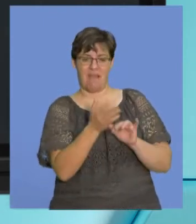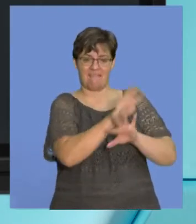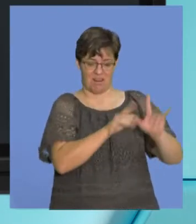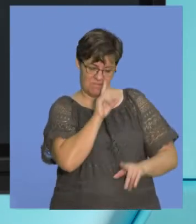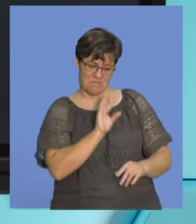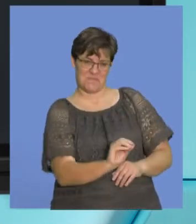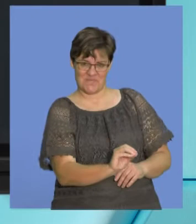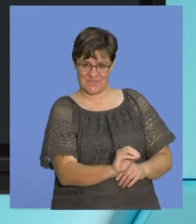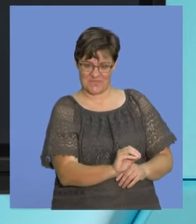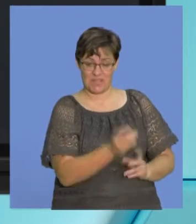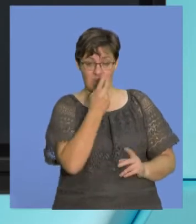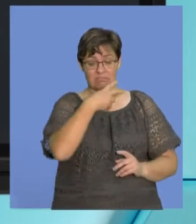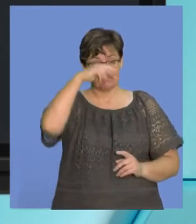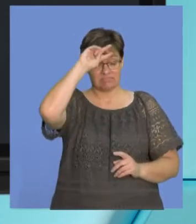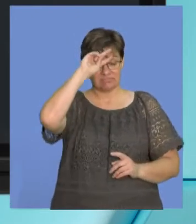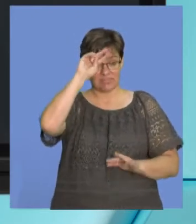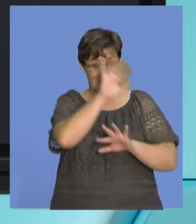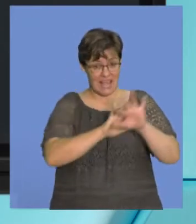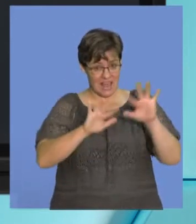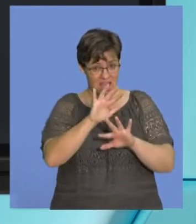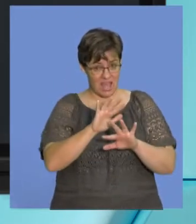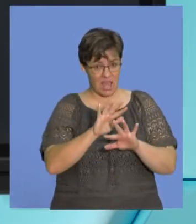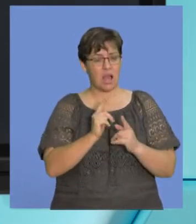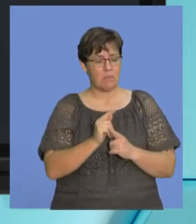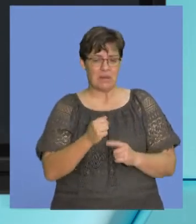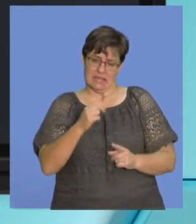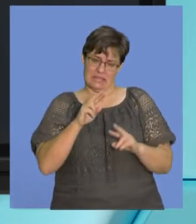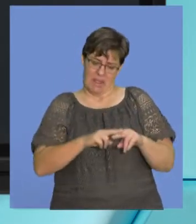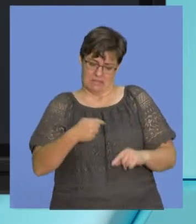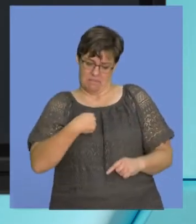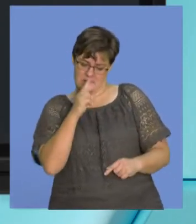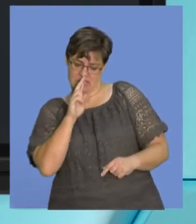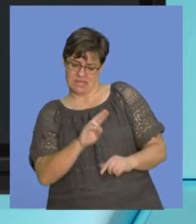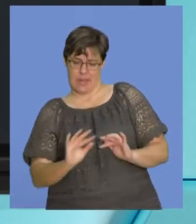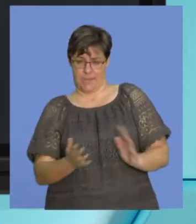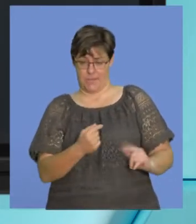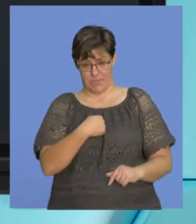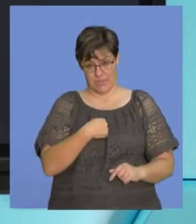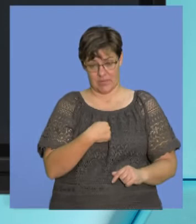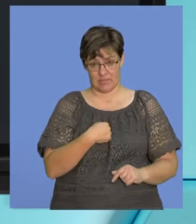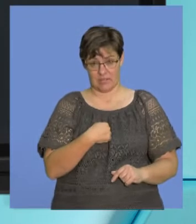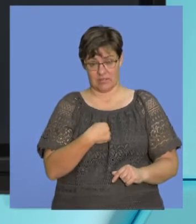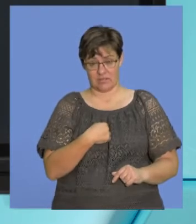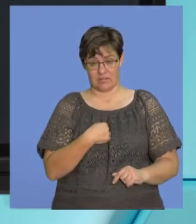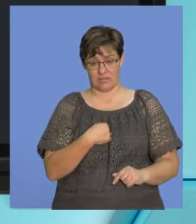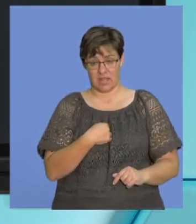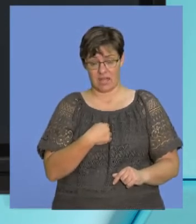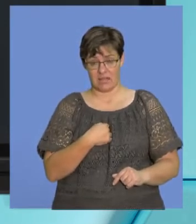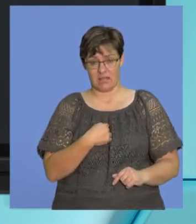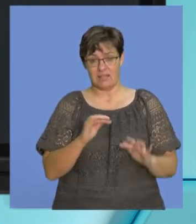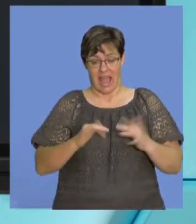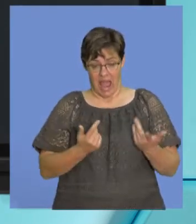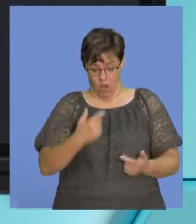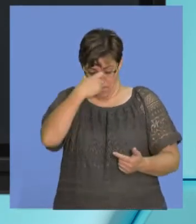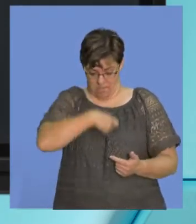a color. So the interpretation of color can be very subjective. That essentially means that the